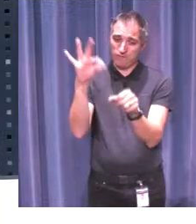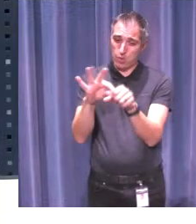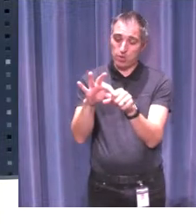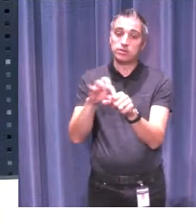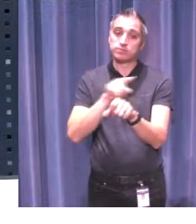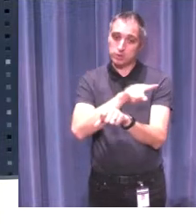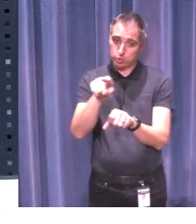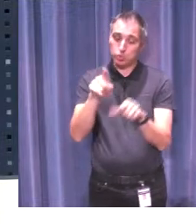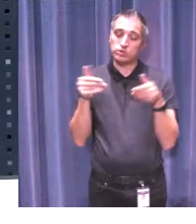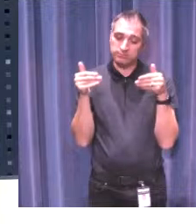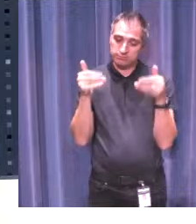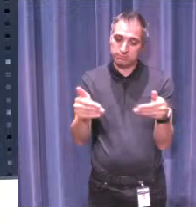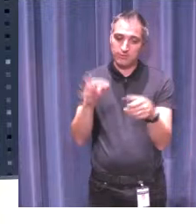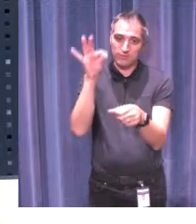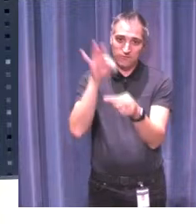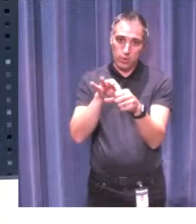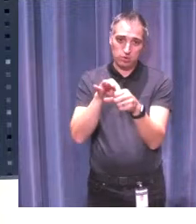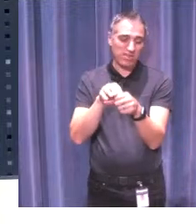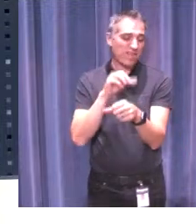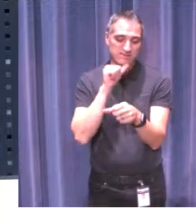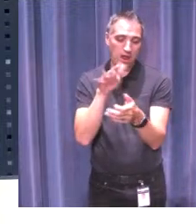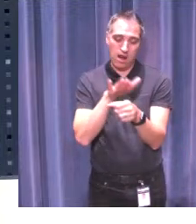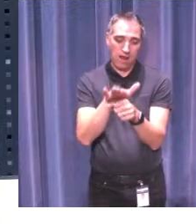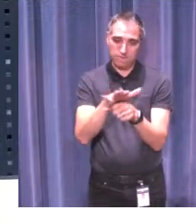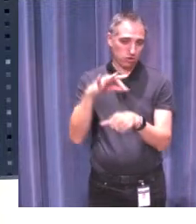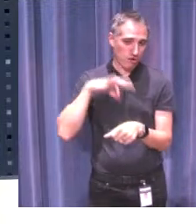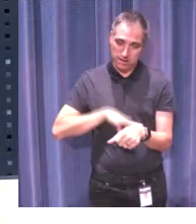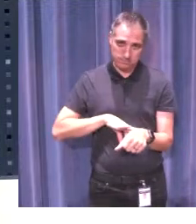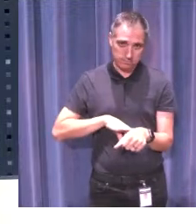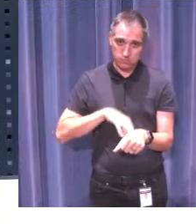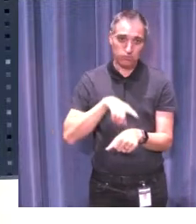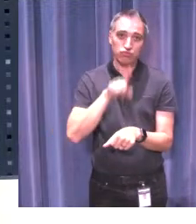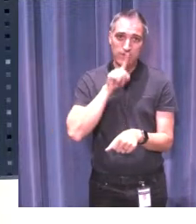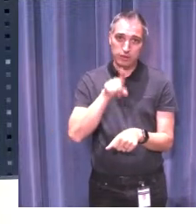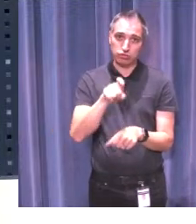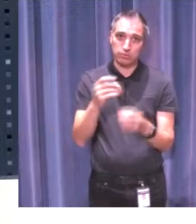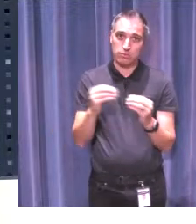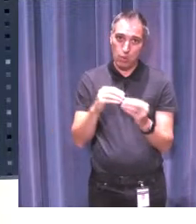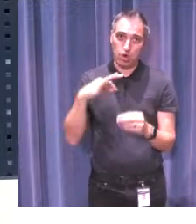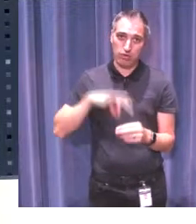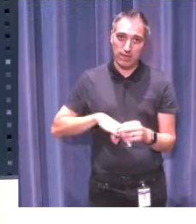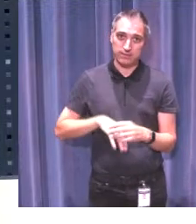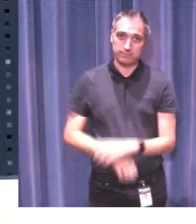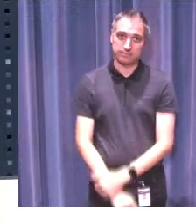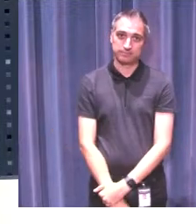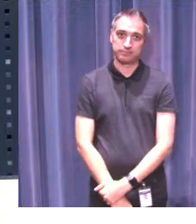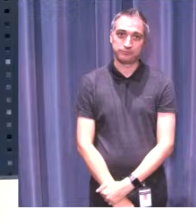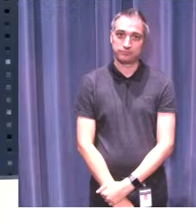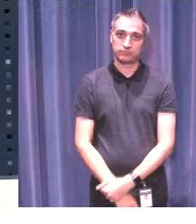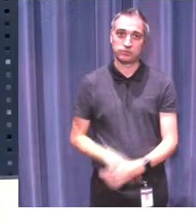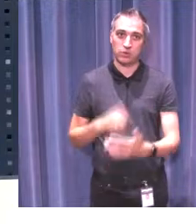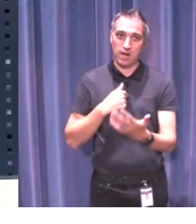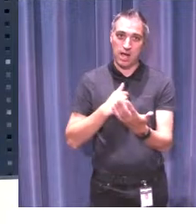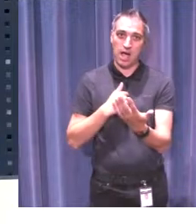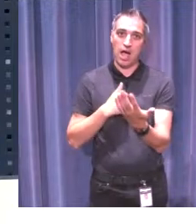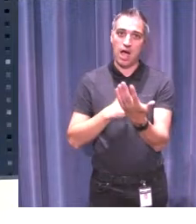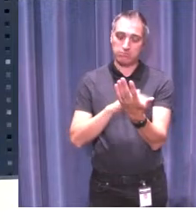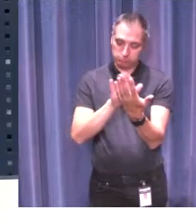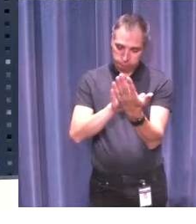that vote, and you don't get enough credit for that. You don't. So I applaud you for making that